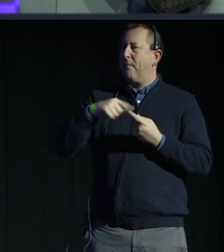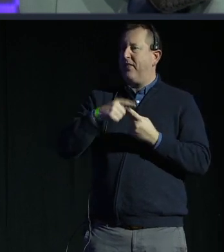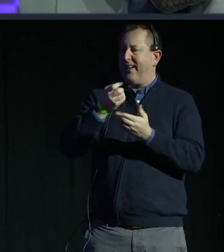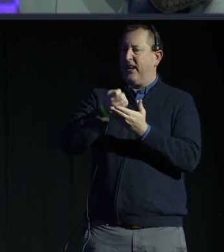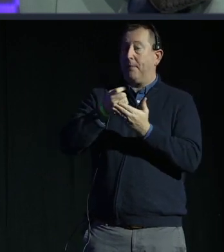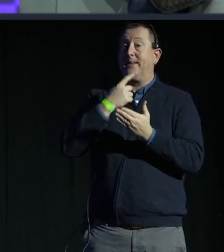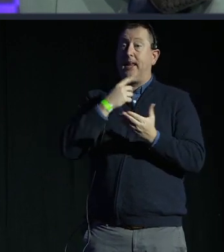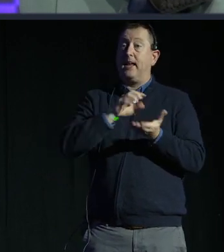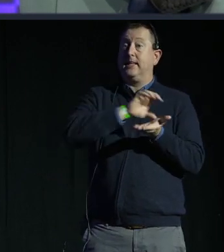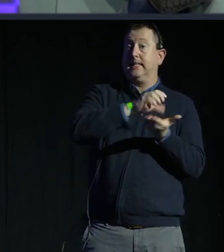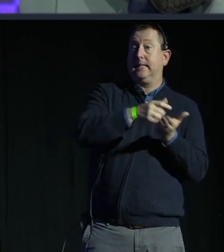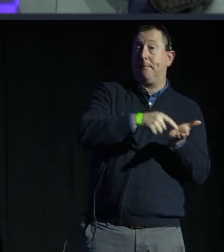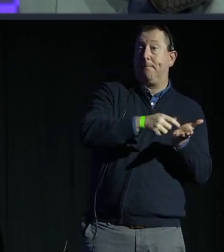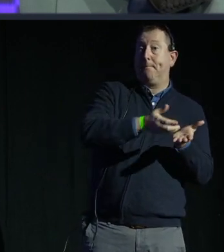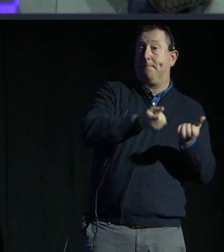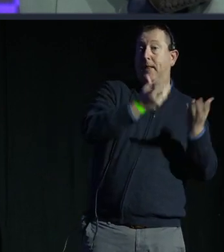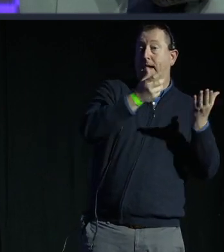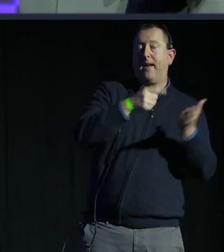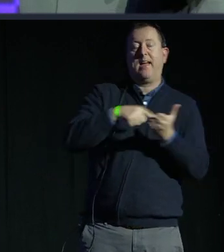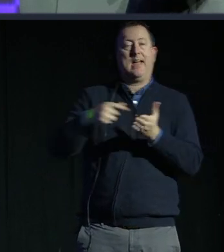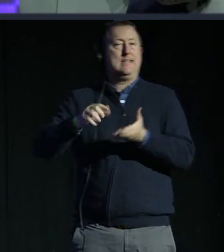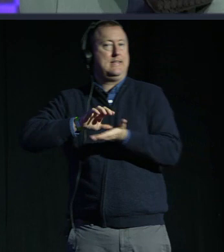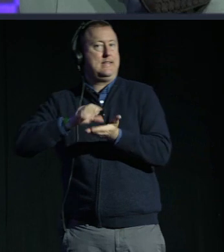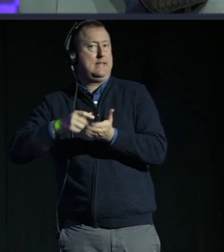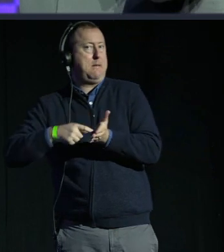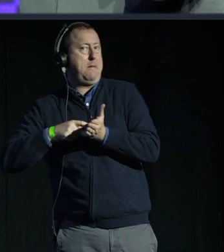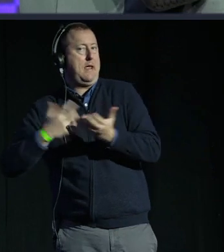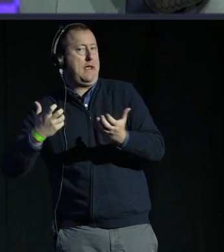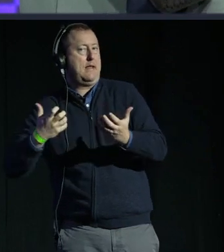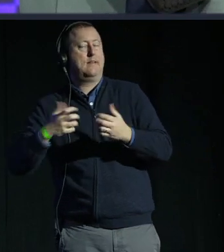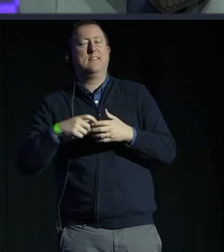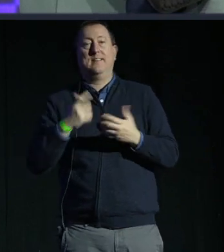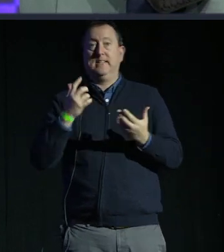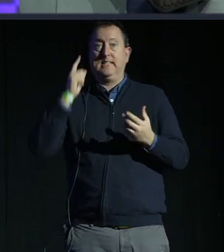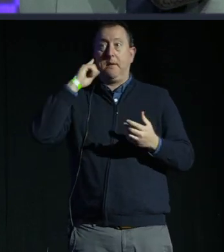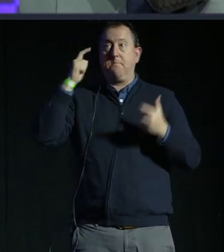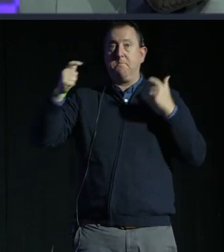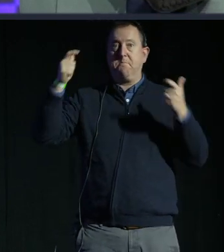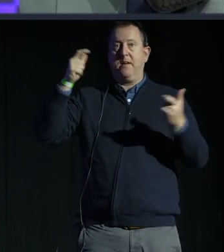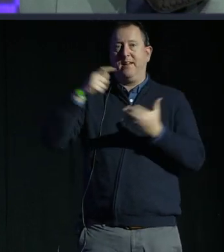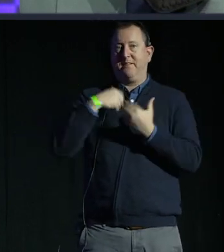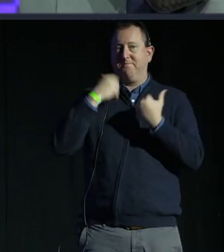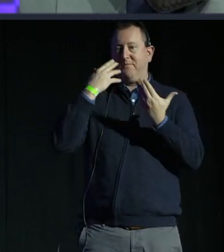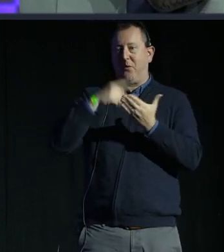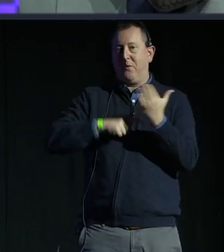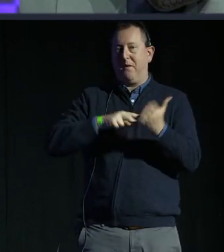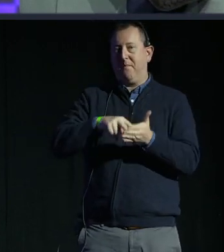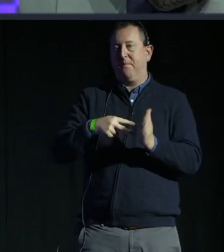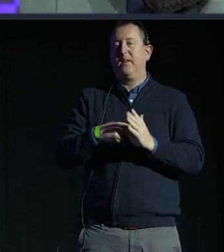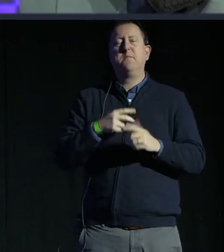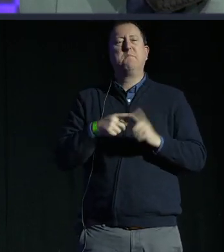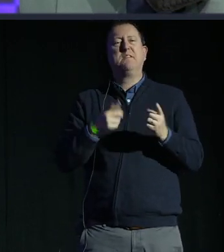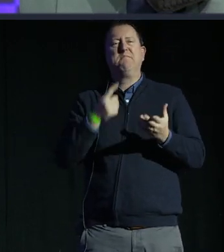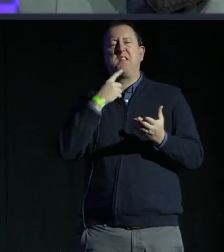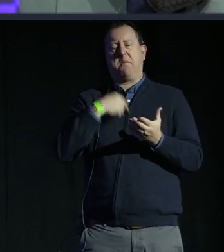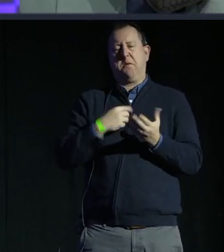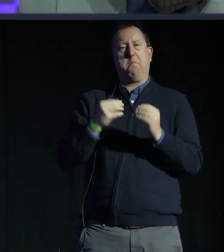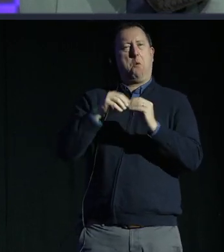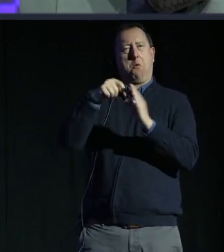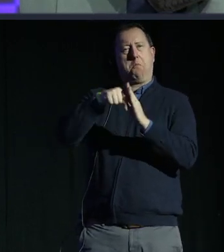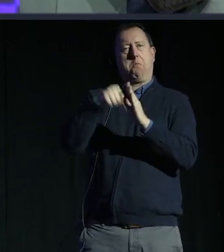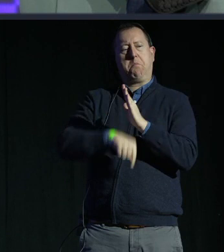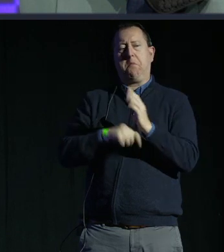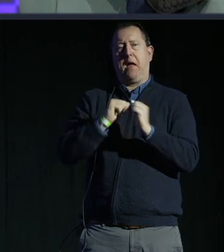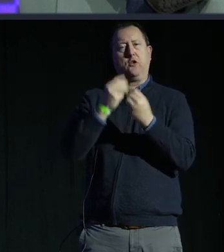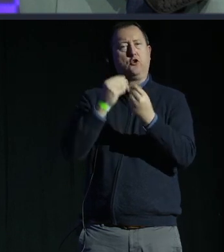demand. It sounds big. Frankly, I'm not sure what that means, but can you tell me more? What does that mean, and how do you solve